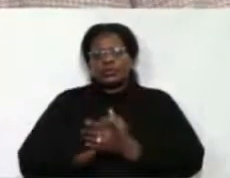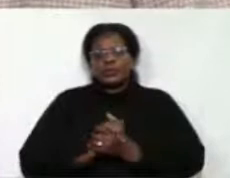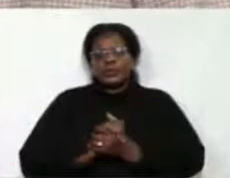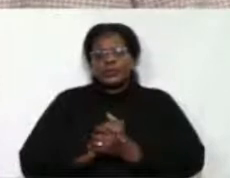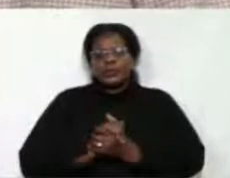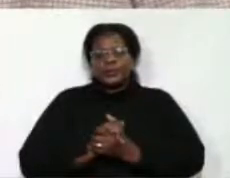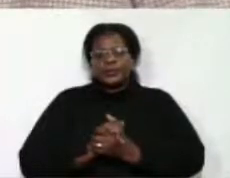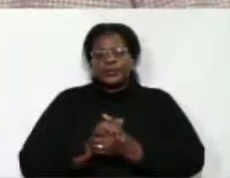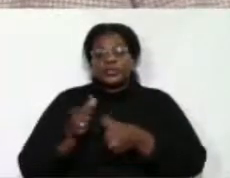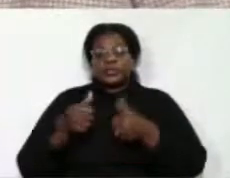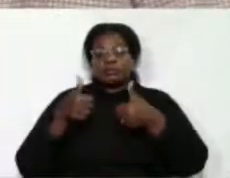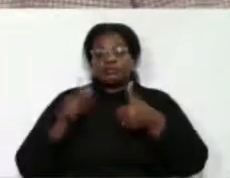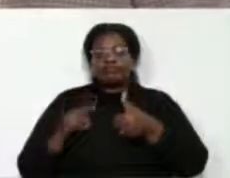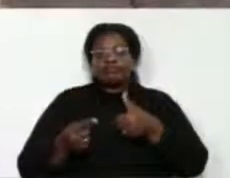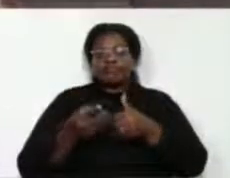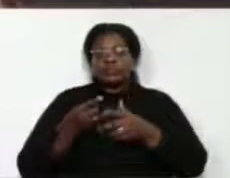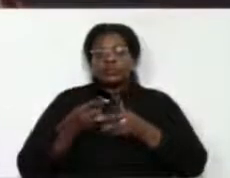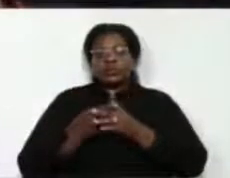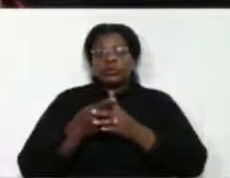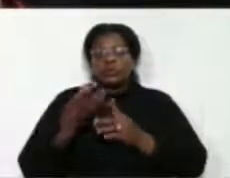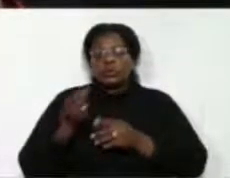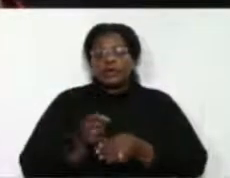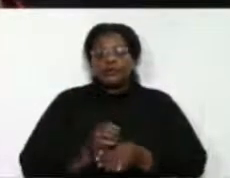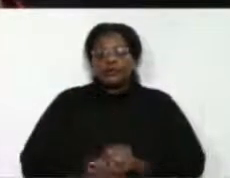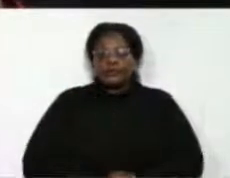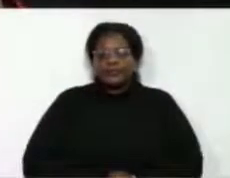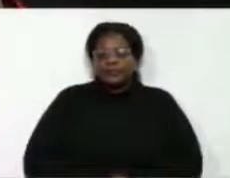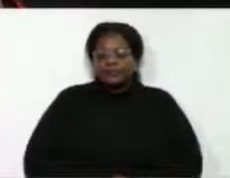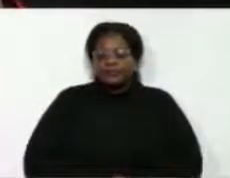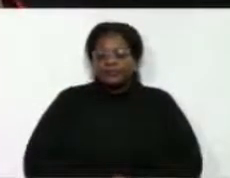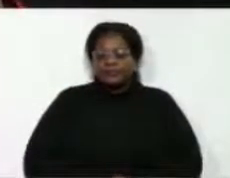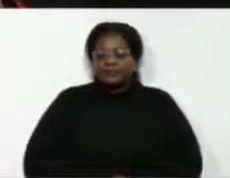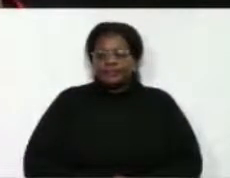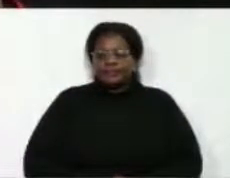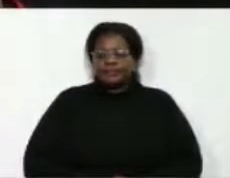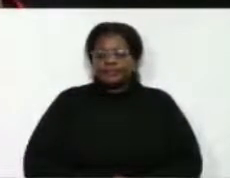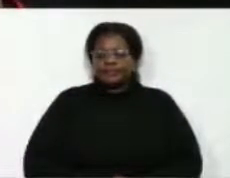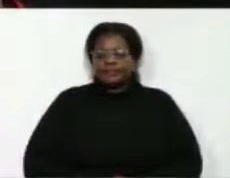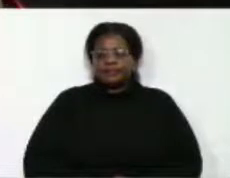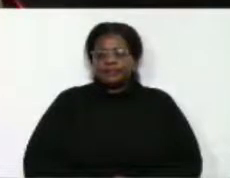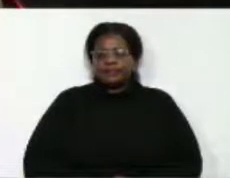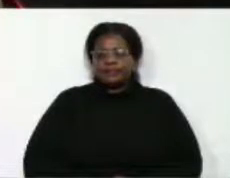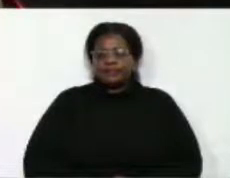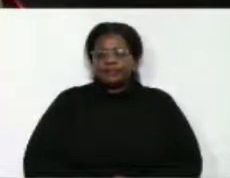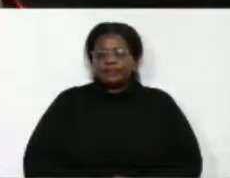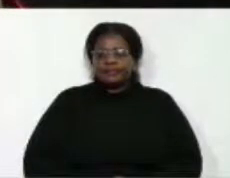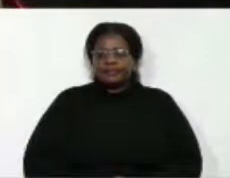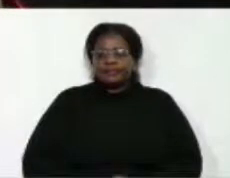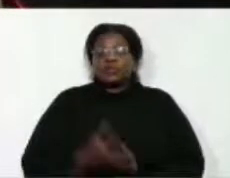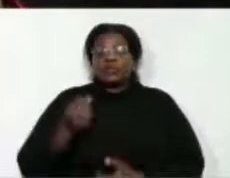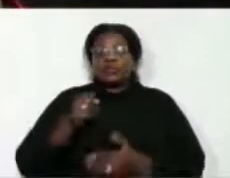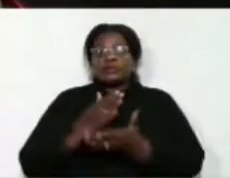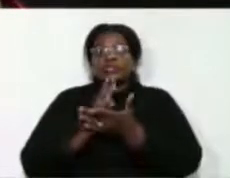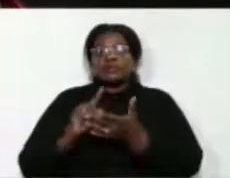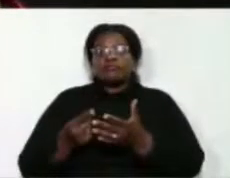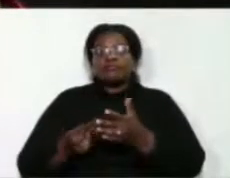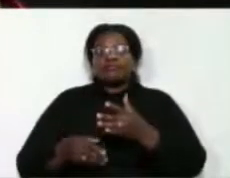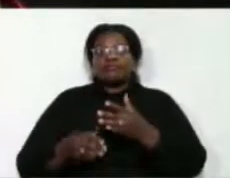have. Excellent. All right. Now, is there maybe anything else that you'd want